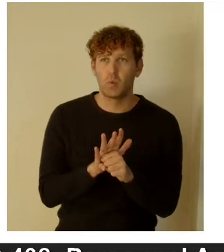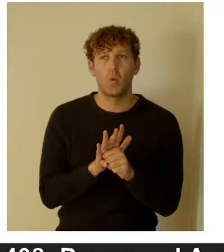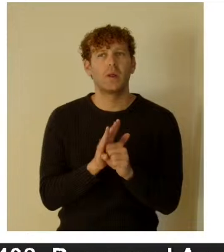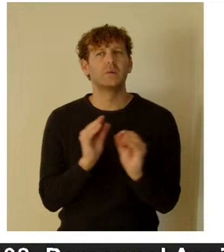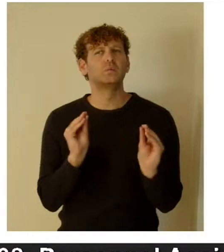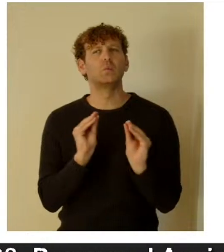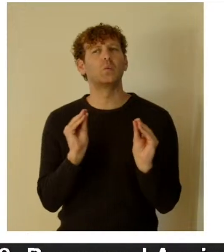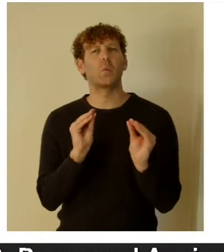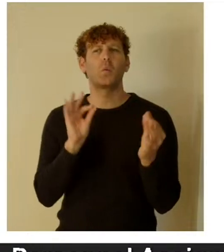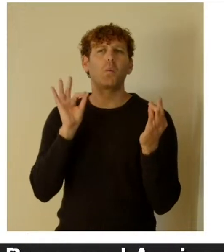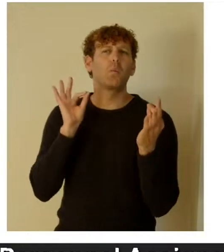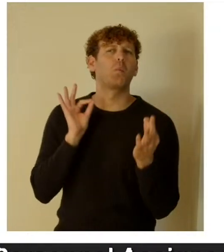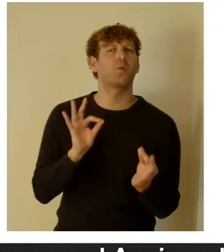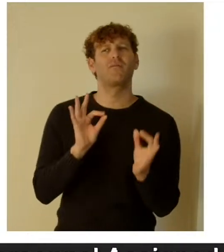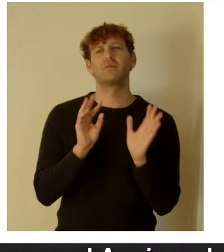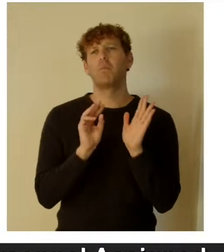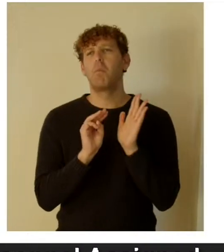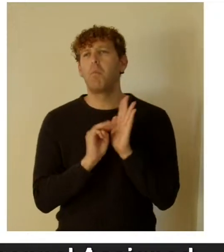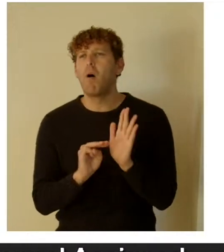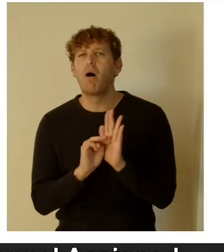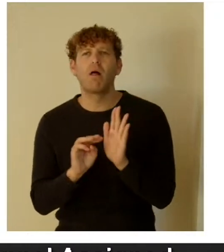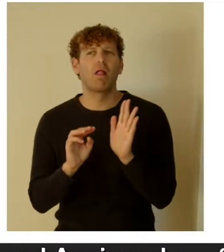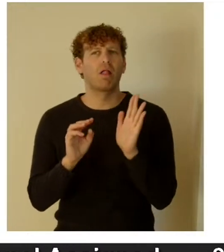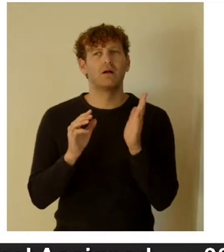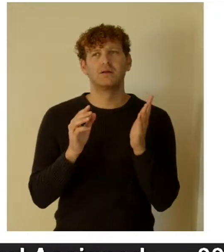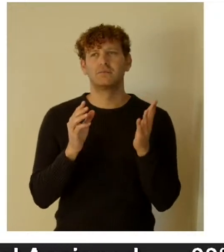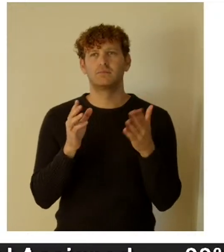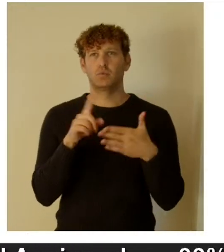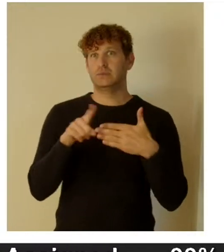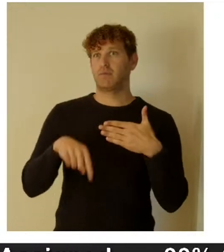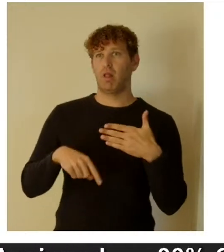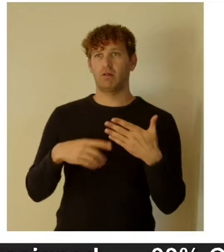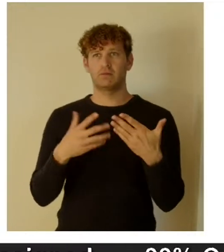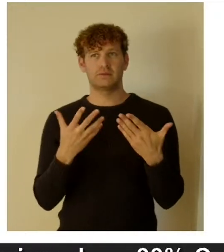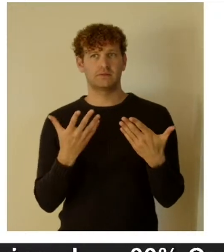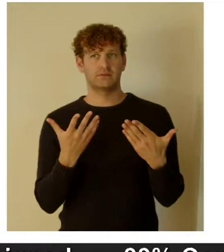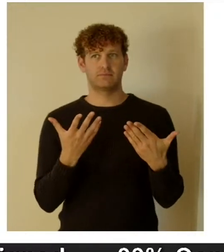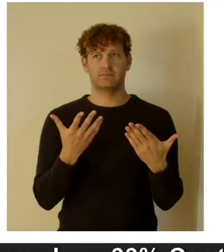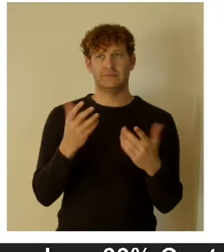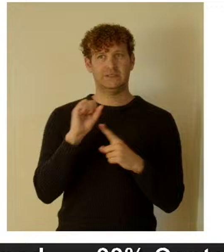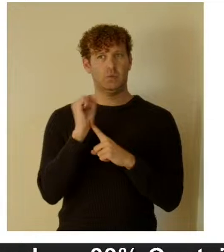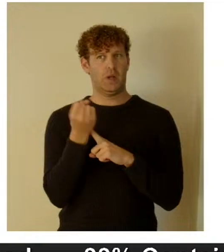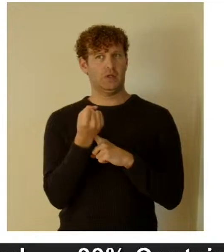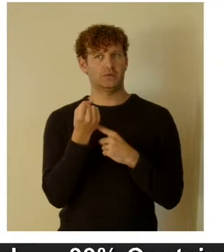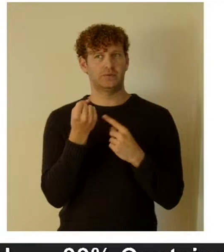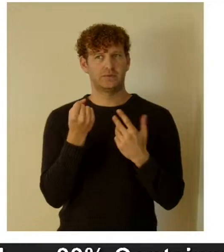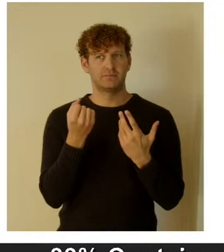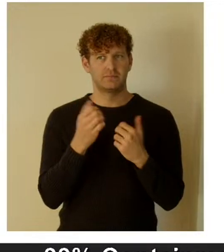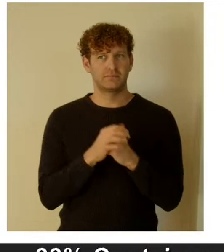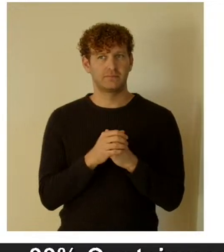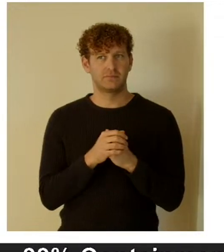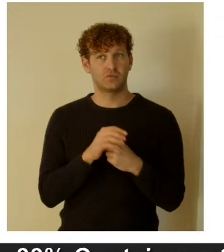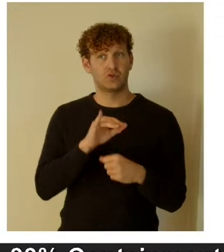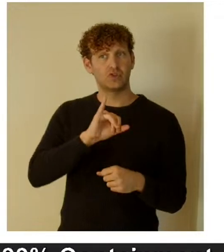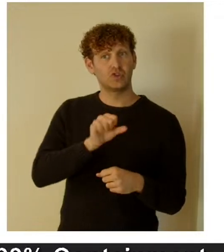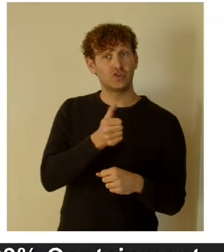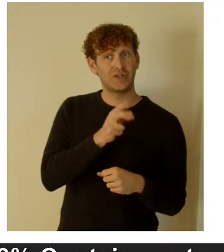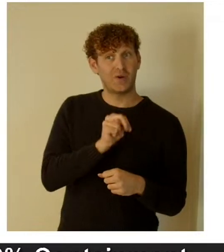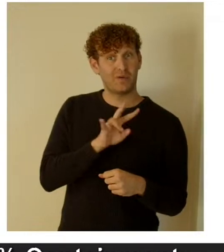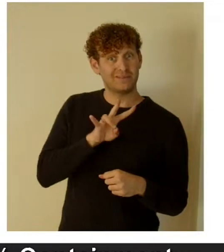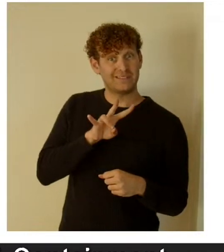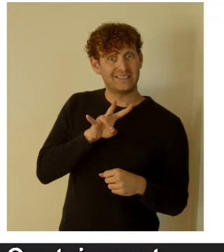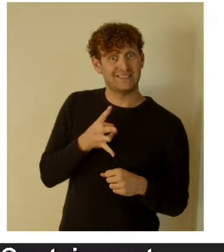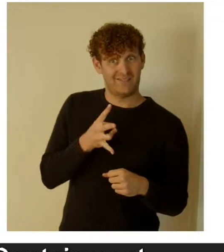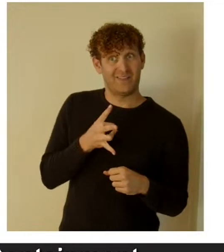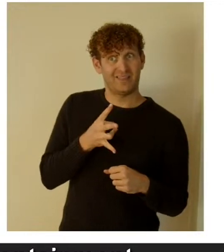no possible outcome, even in the worst case scenario, that shows this event anywhere near the strength of January 7th. That event was truly an